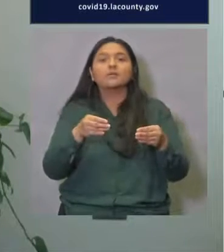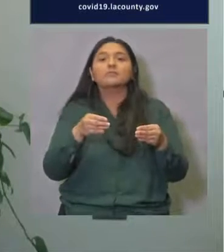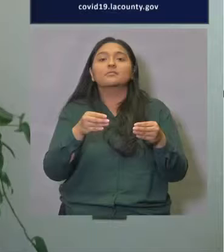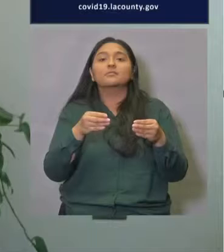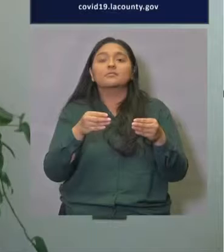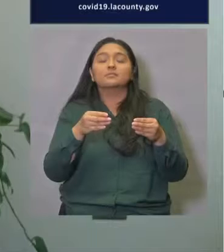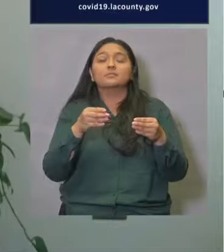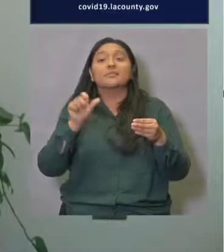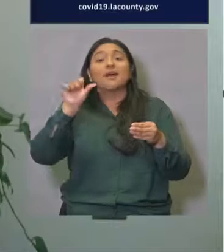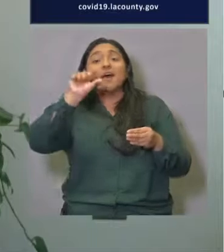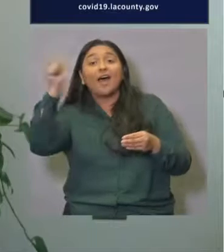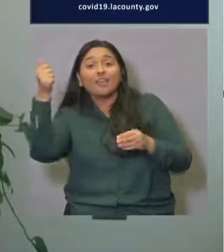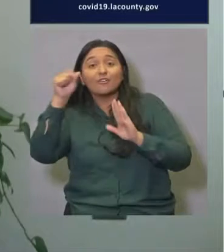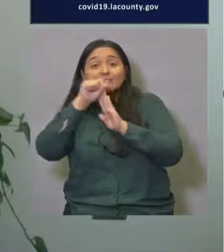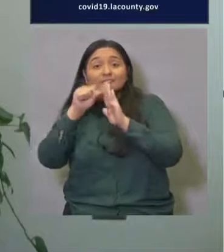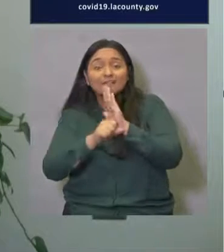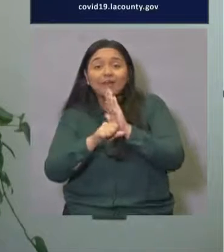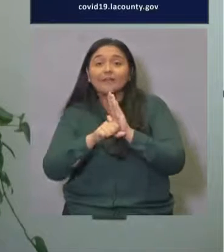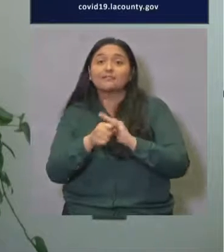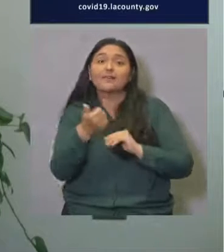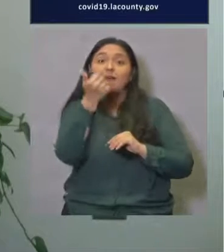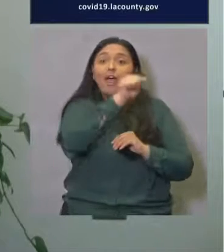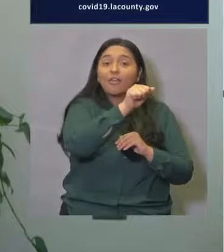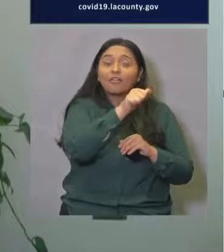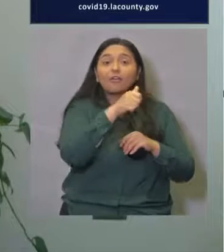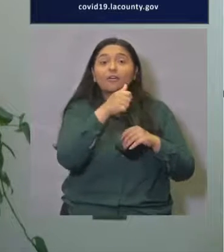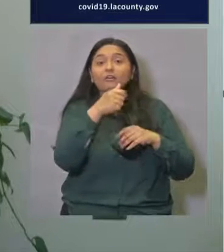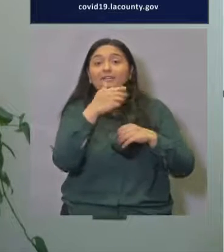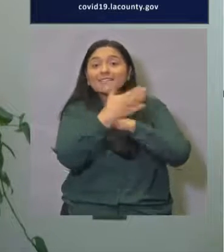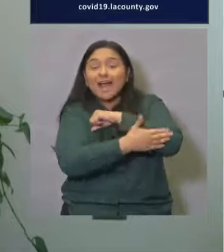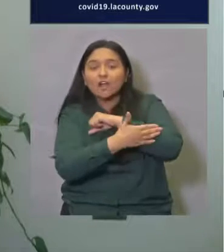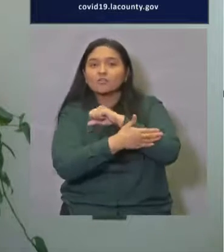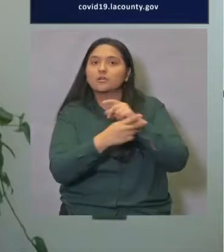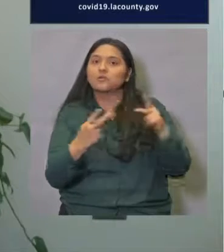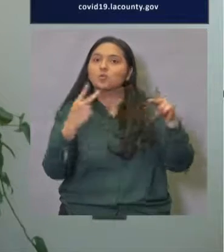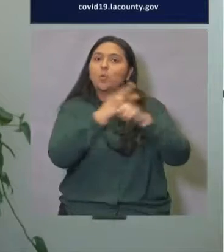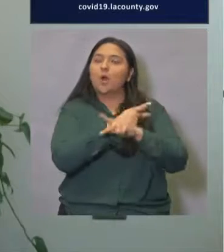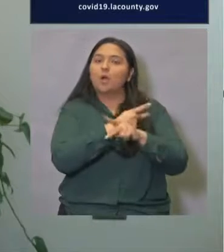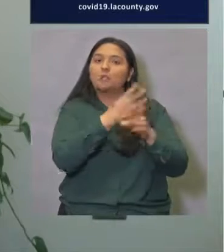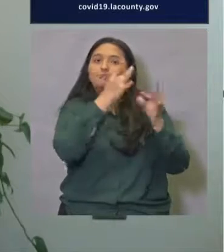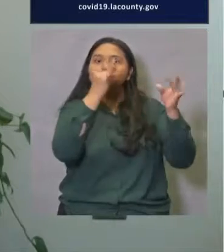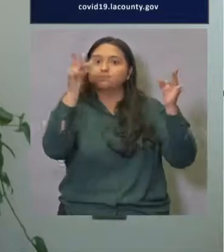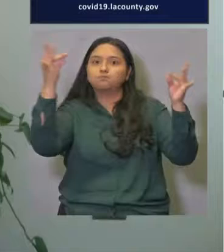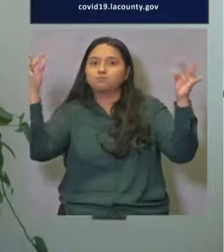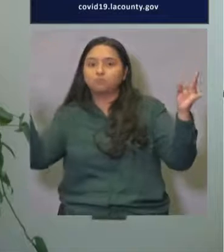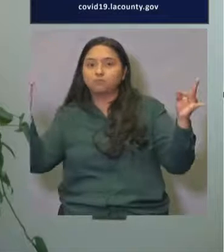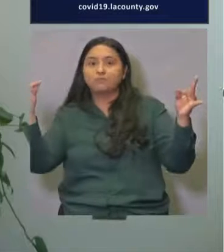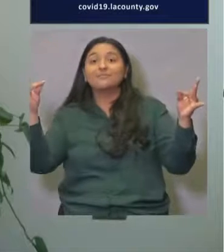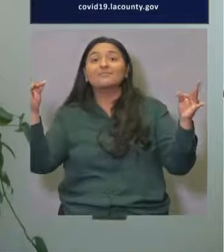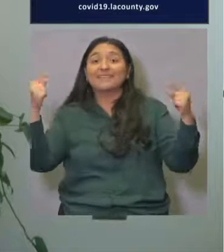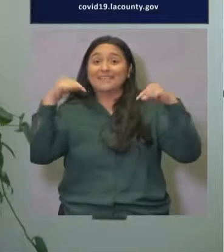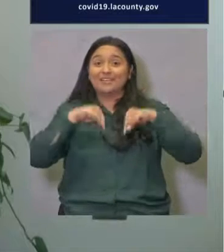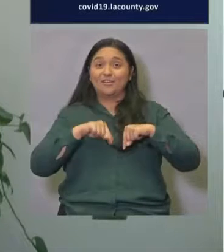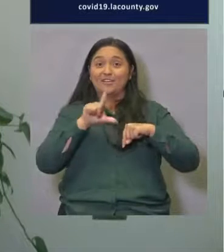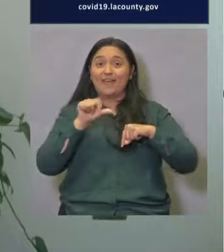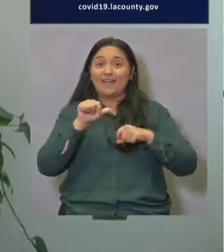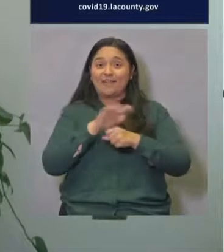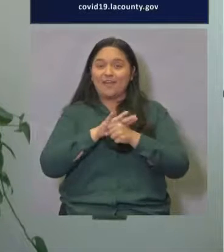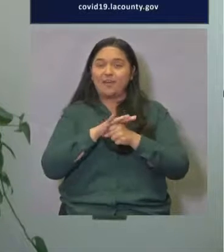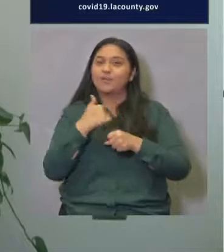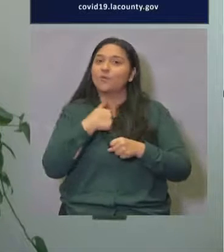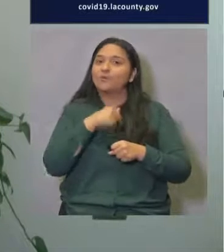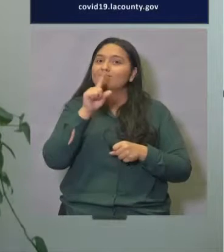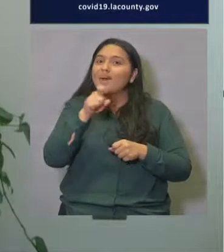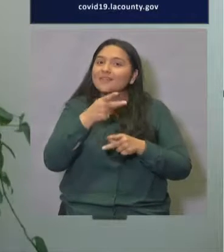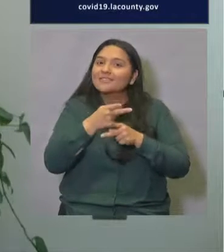happening in other places of the country and the world right now. And we got to be super careful here to avoid getting back into a situation